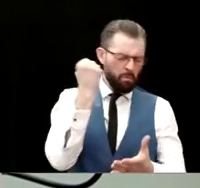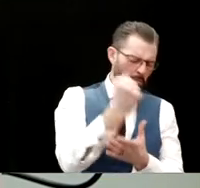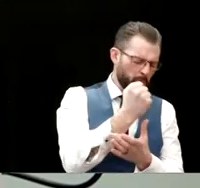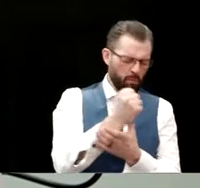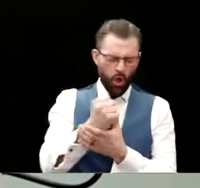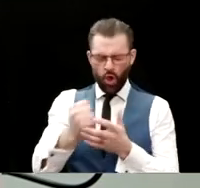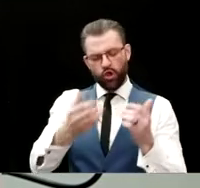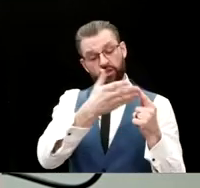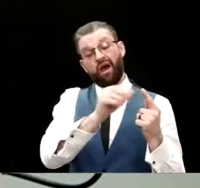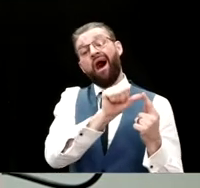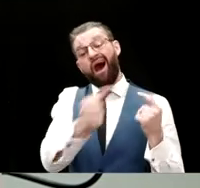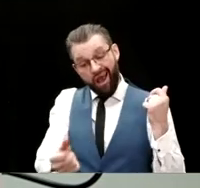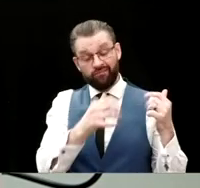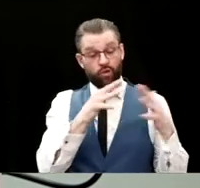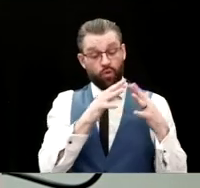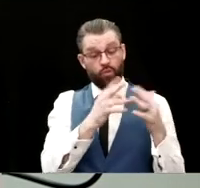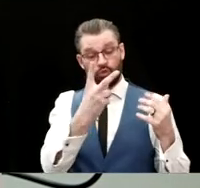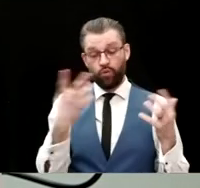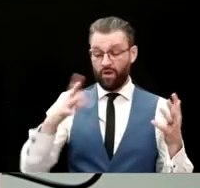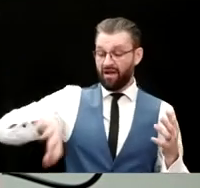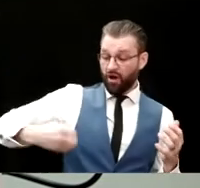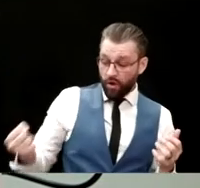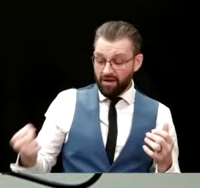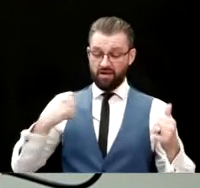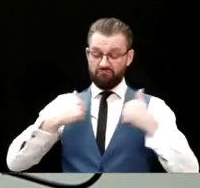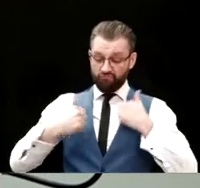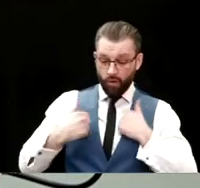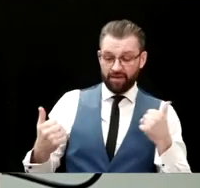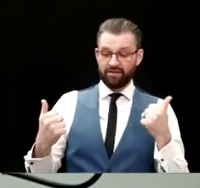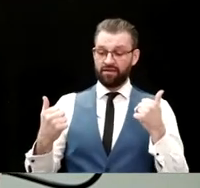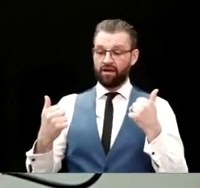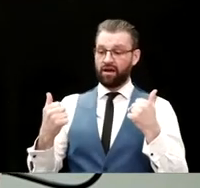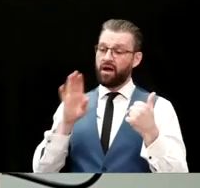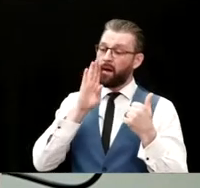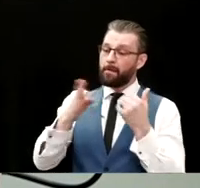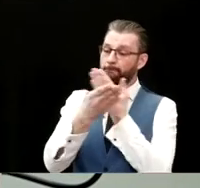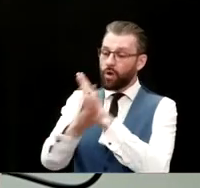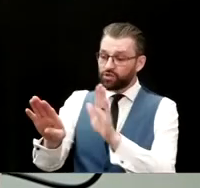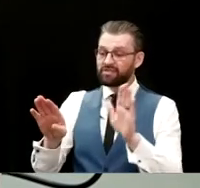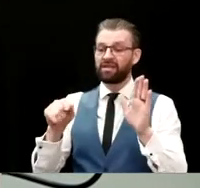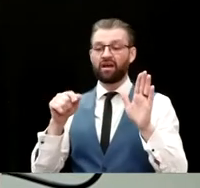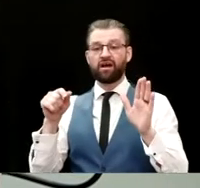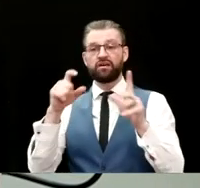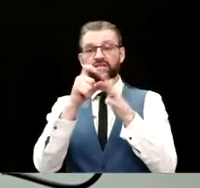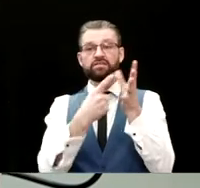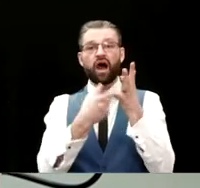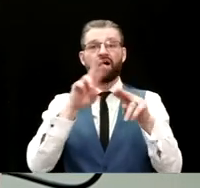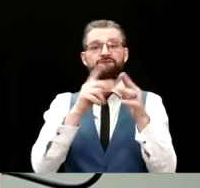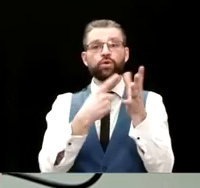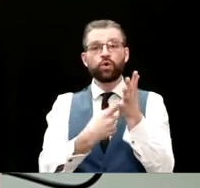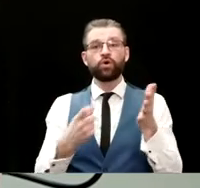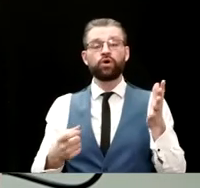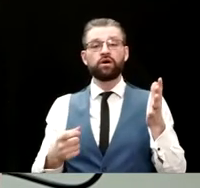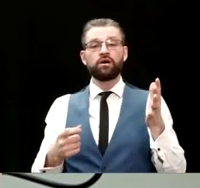genocides that have taken place since in Cambodia, Rwanda, Bosnia, and Darfur. This